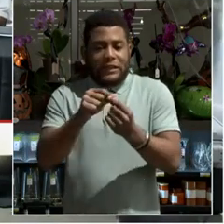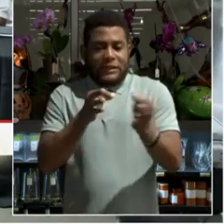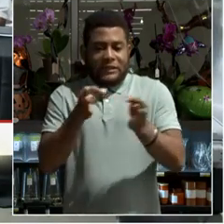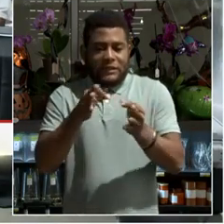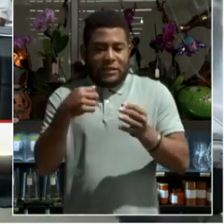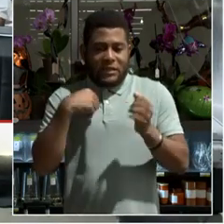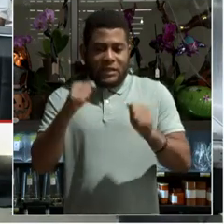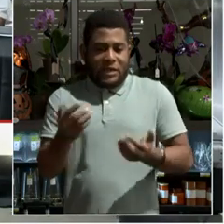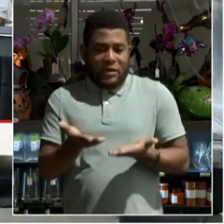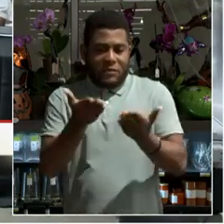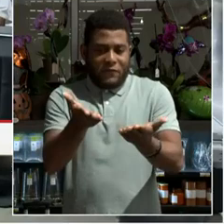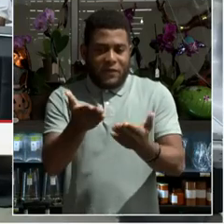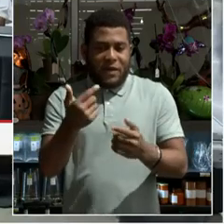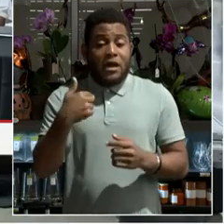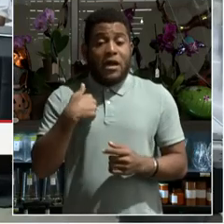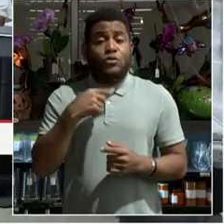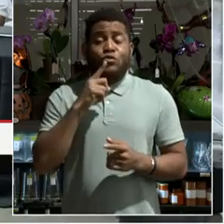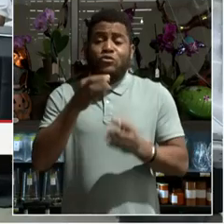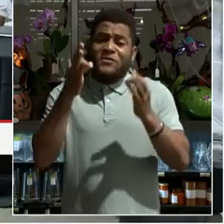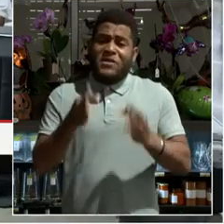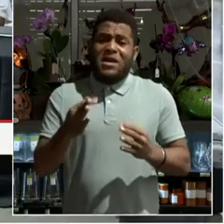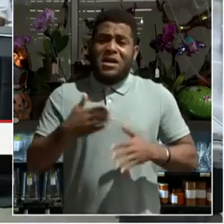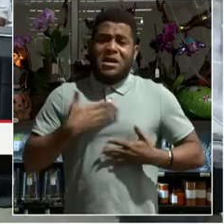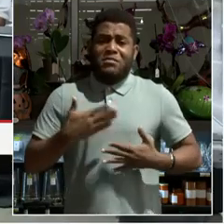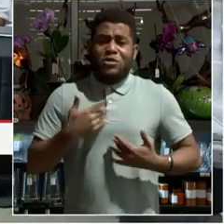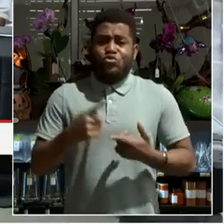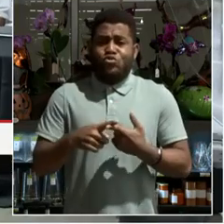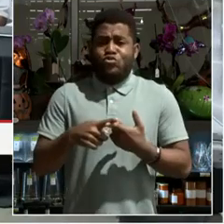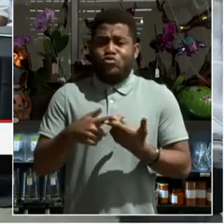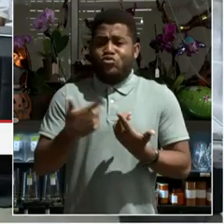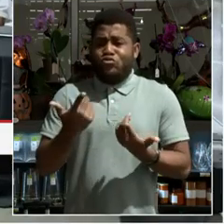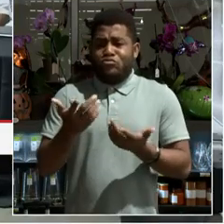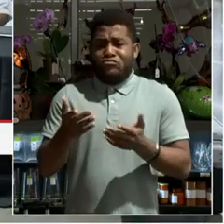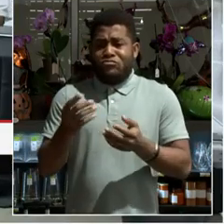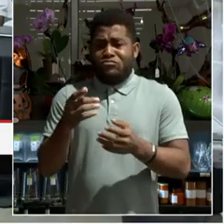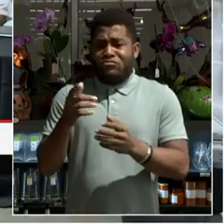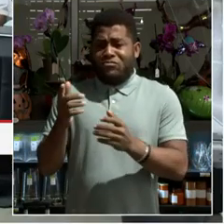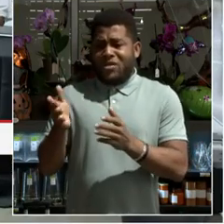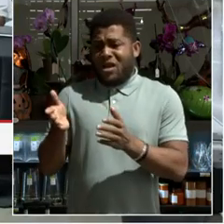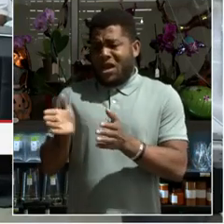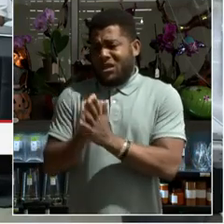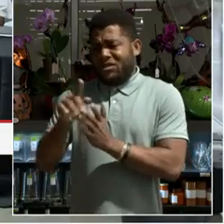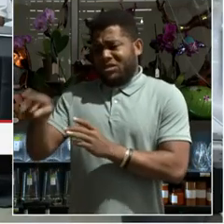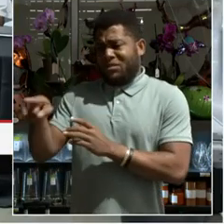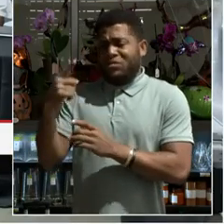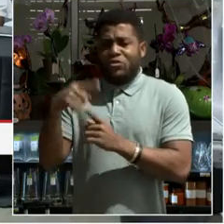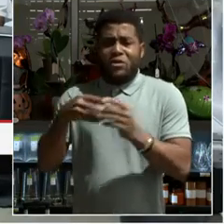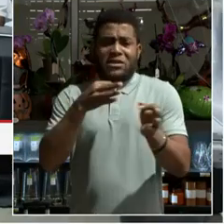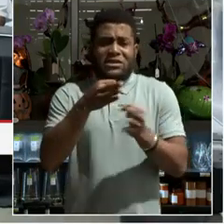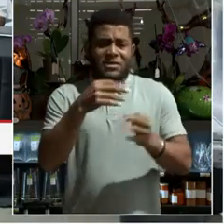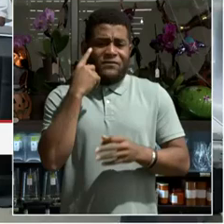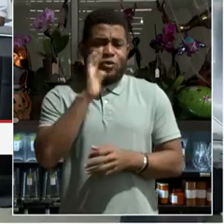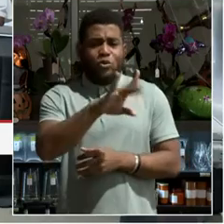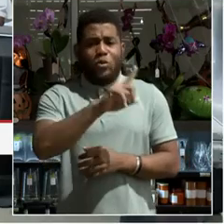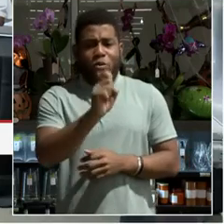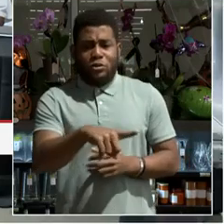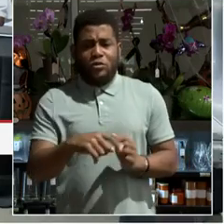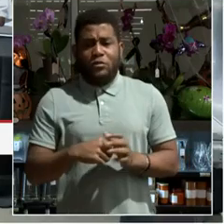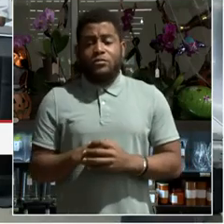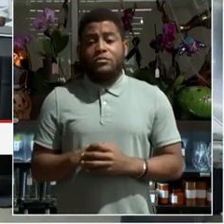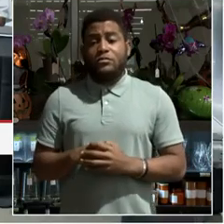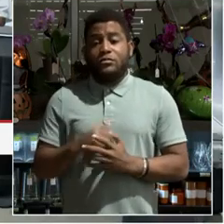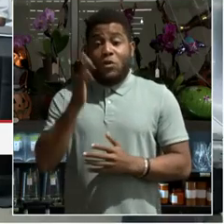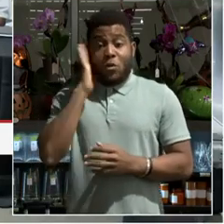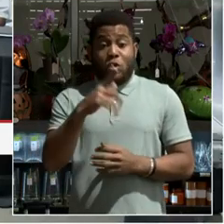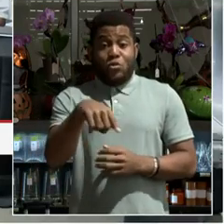I'm certainly happy to make the Department of Human Services available for your questions. Would they possibly disclose that then?